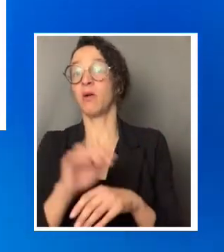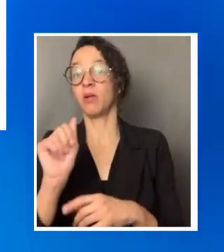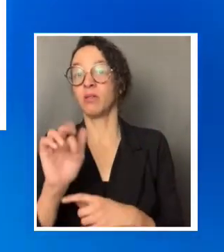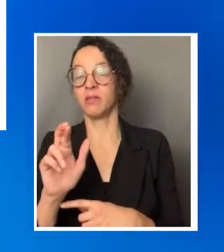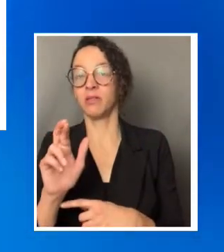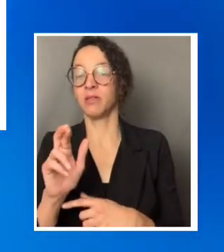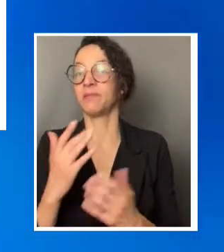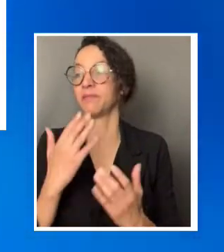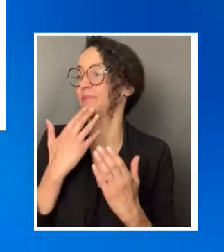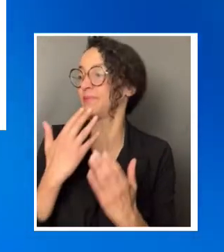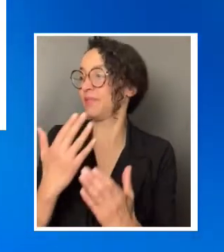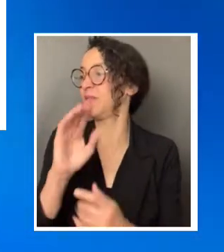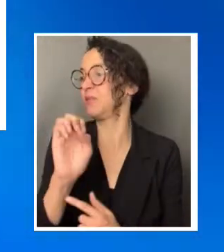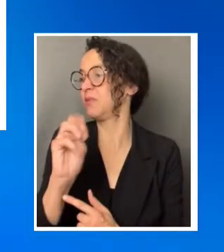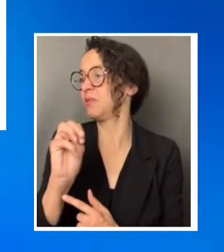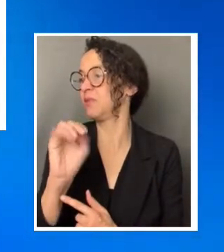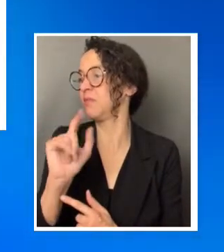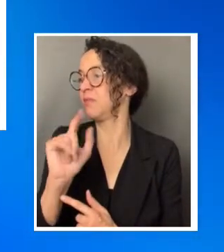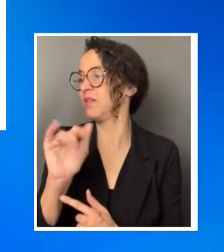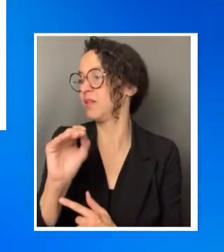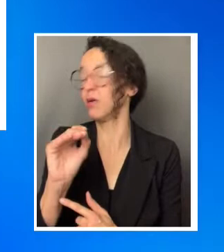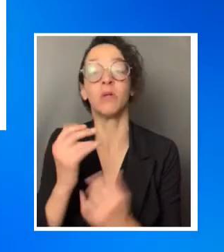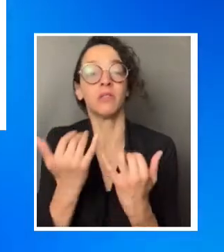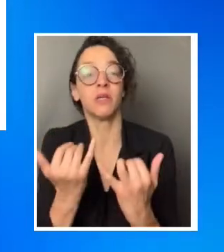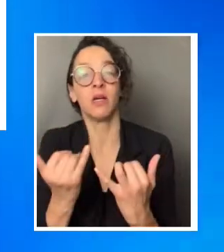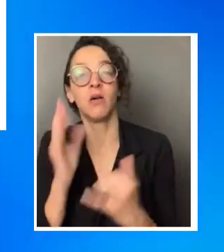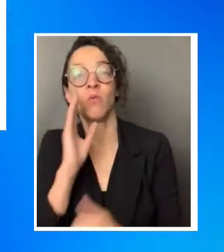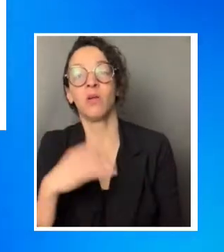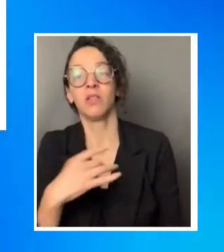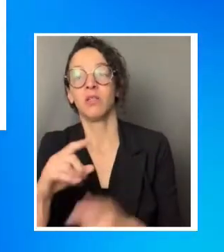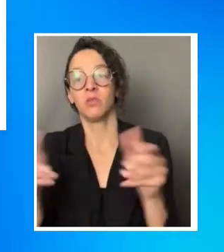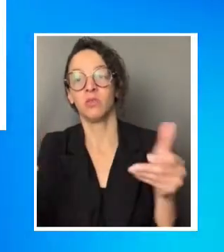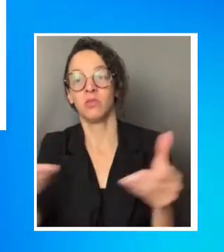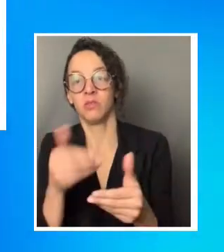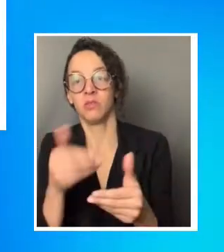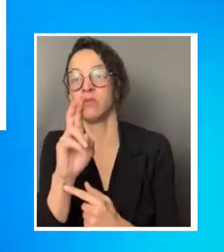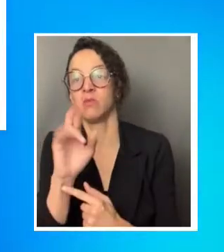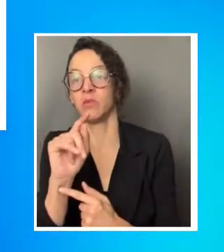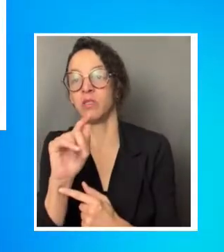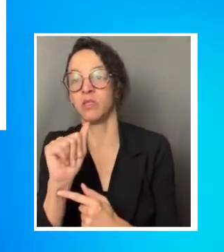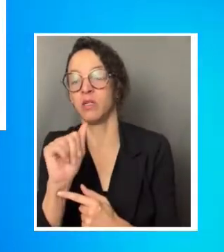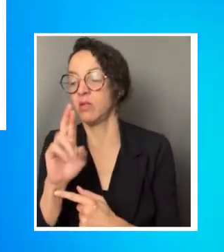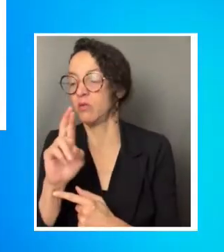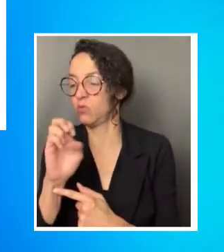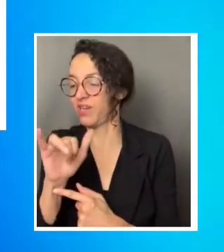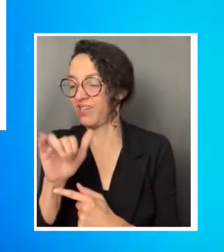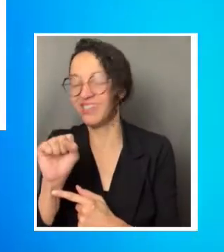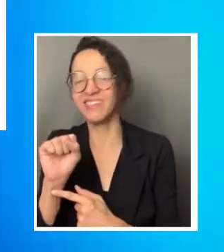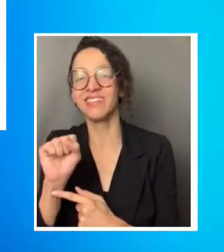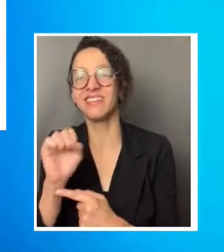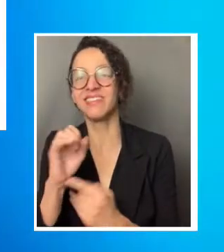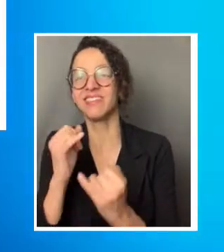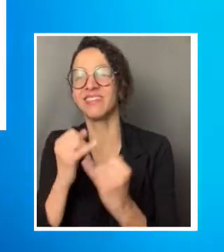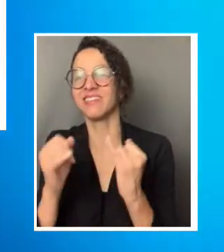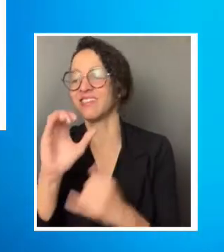Thank you, Emilio. Now I'd like to introduce Rita Reyes Acosta once again. Rita.